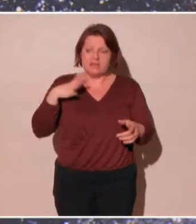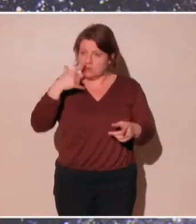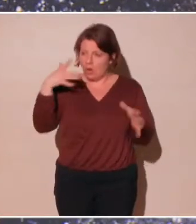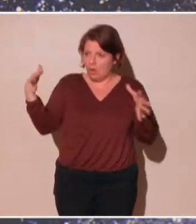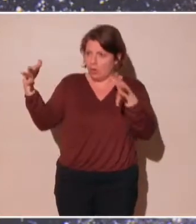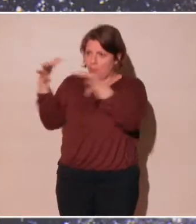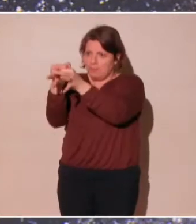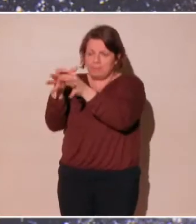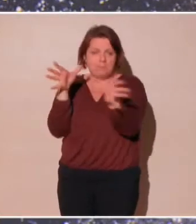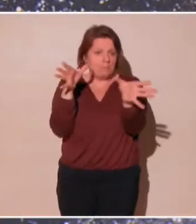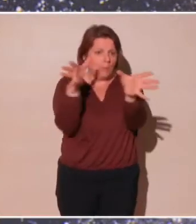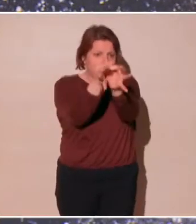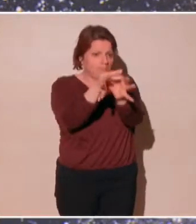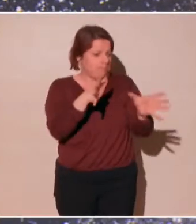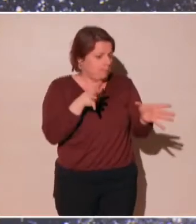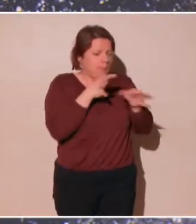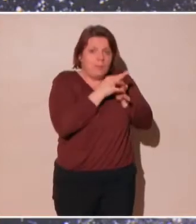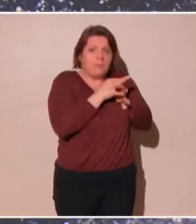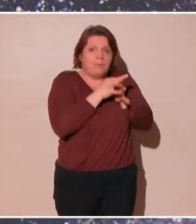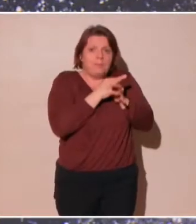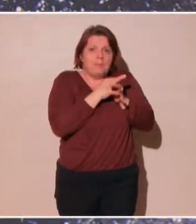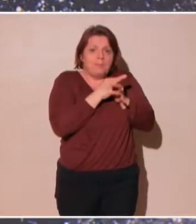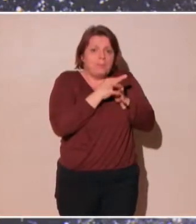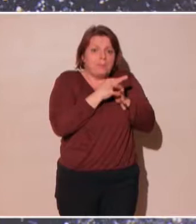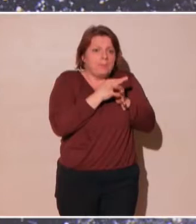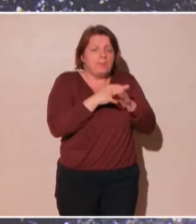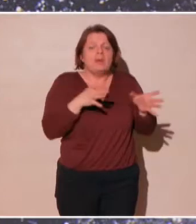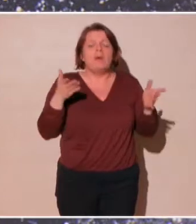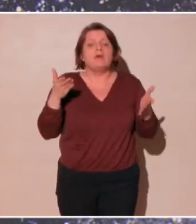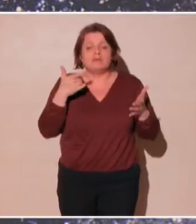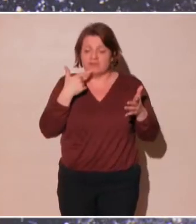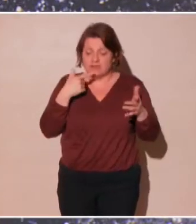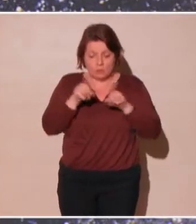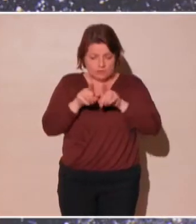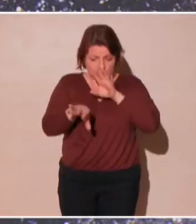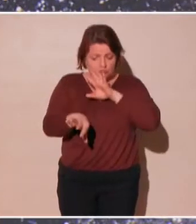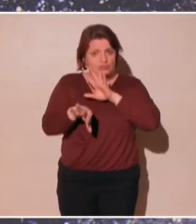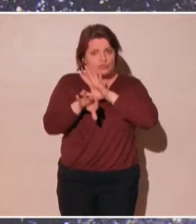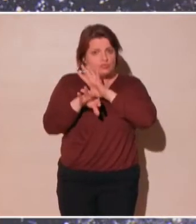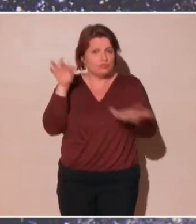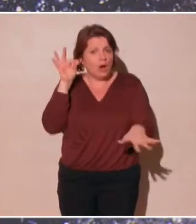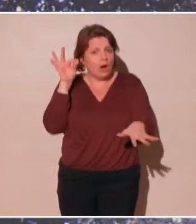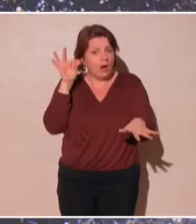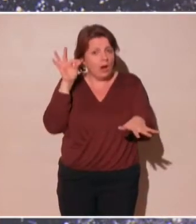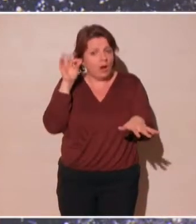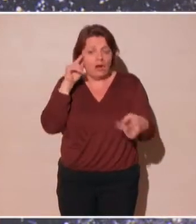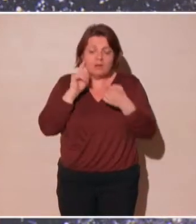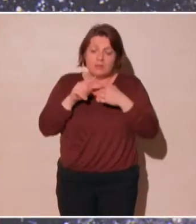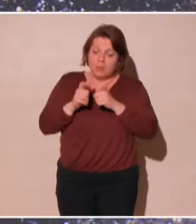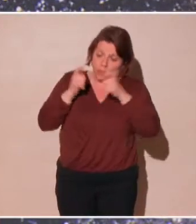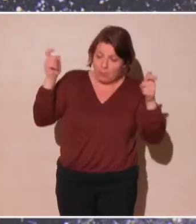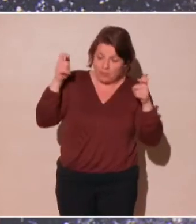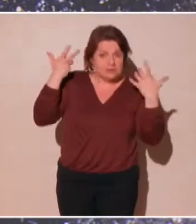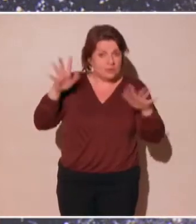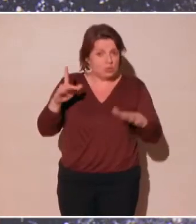lucky enough to create these innovative breakthroughs, but it's